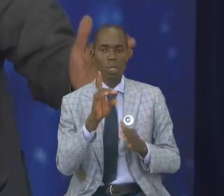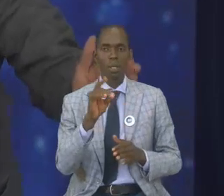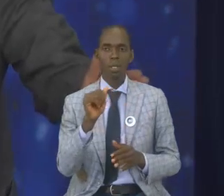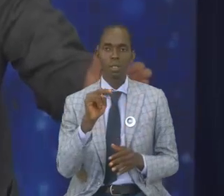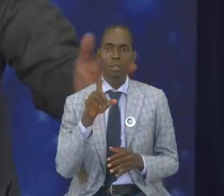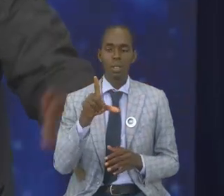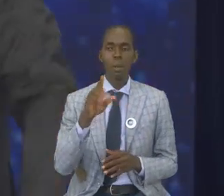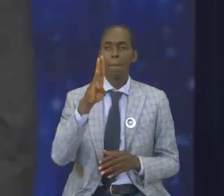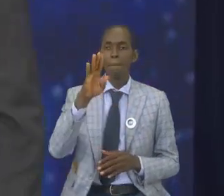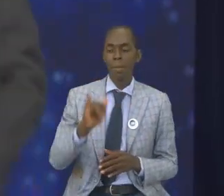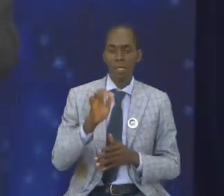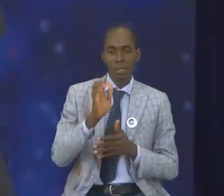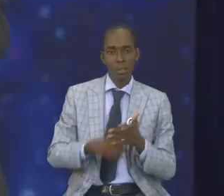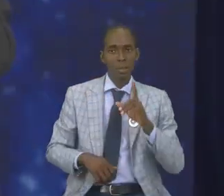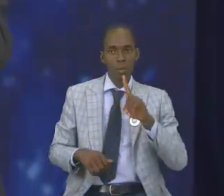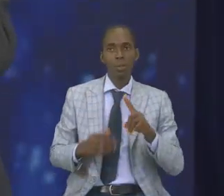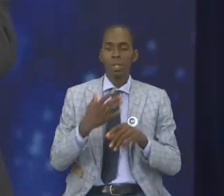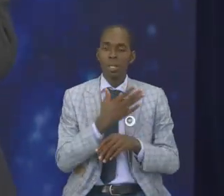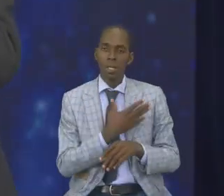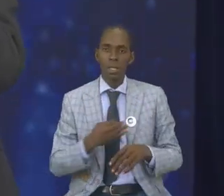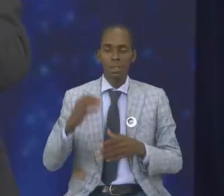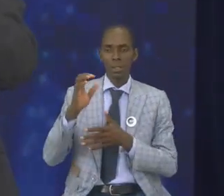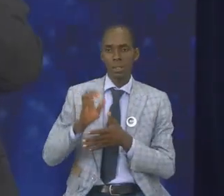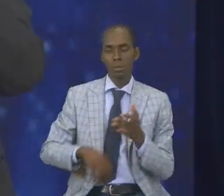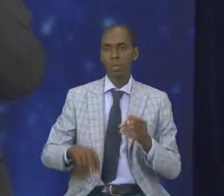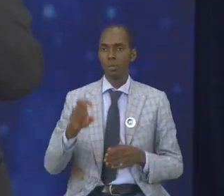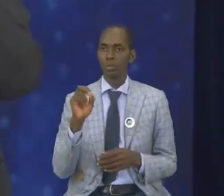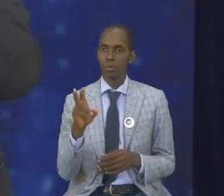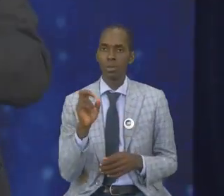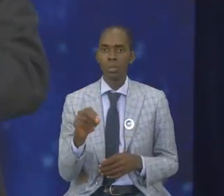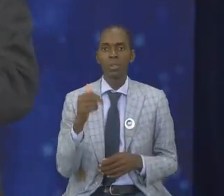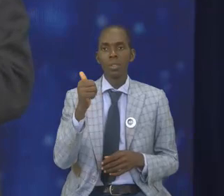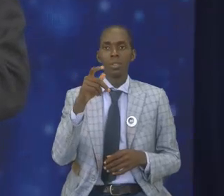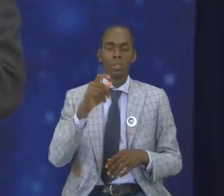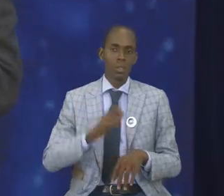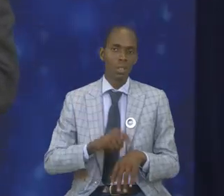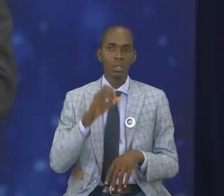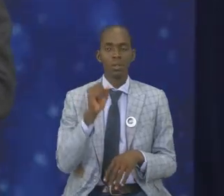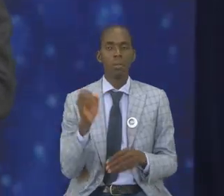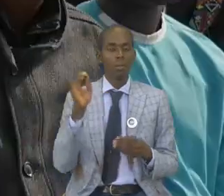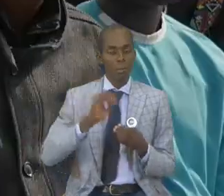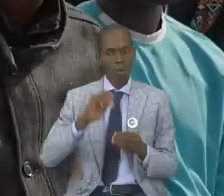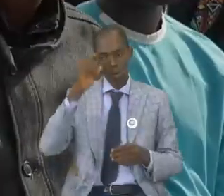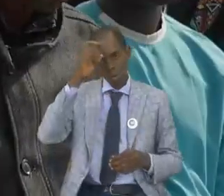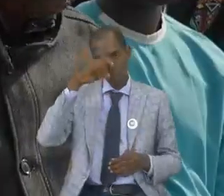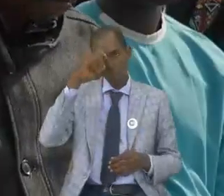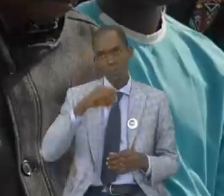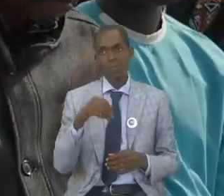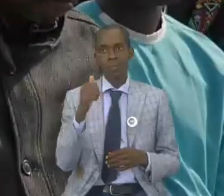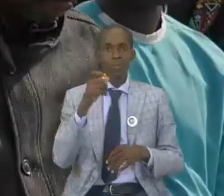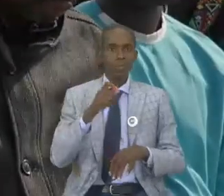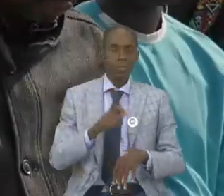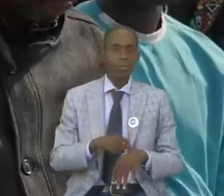chapter 1 and chapter 12, 10 times wiser, 10